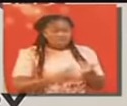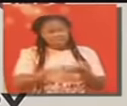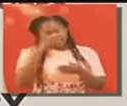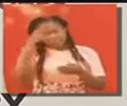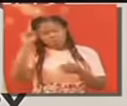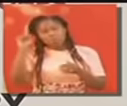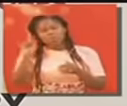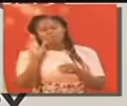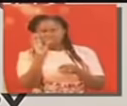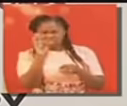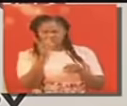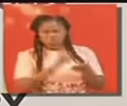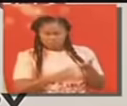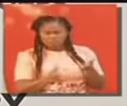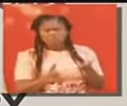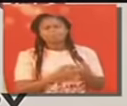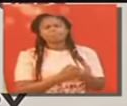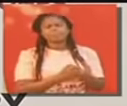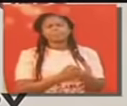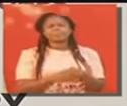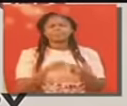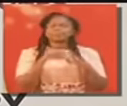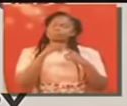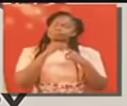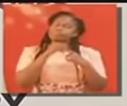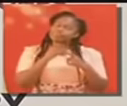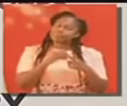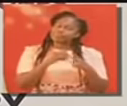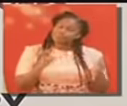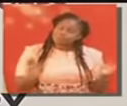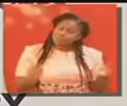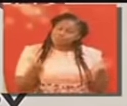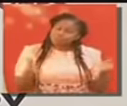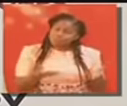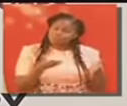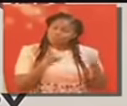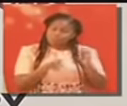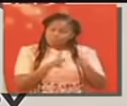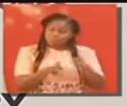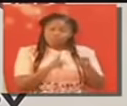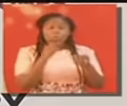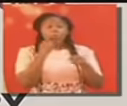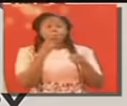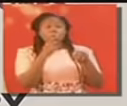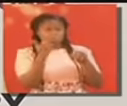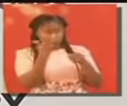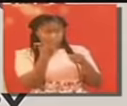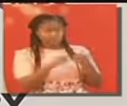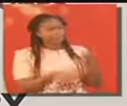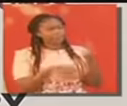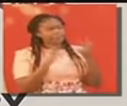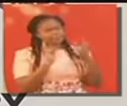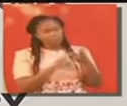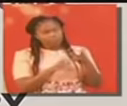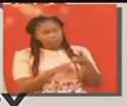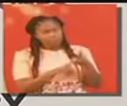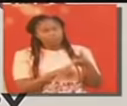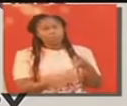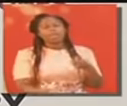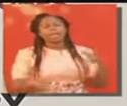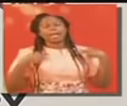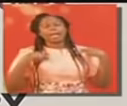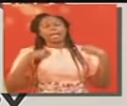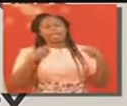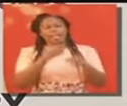are especially encouraging the following three categories of persons to get vaccinated. One, our healthcare